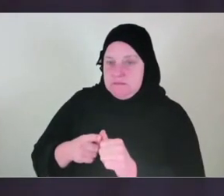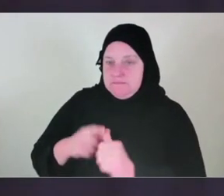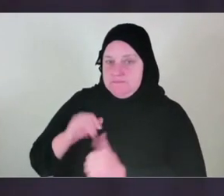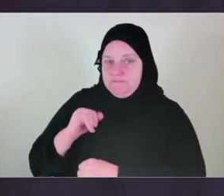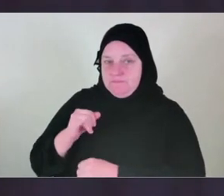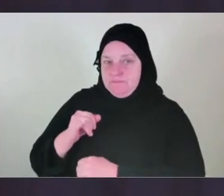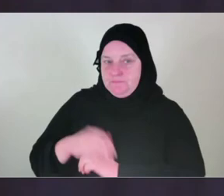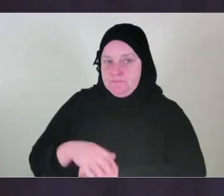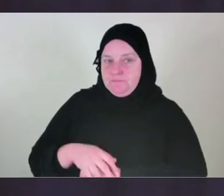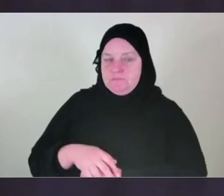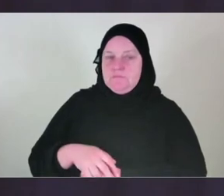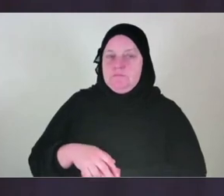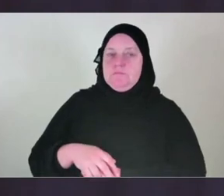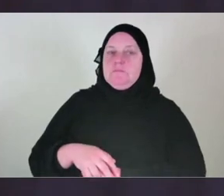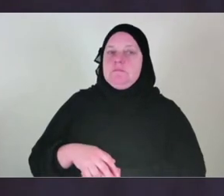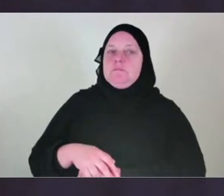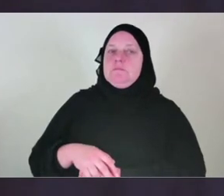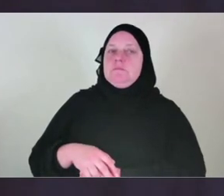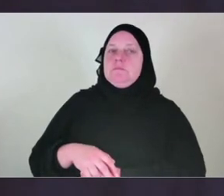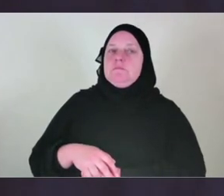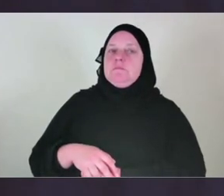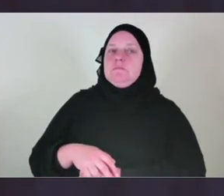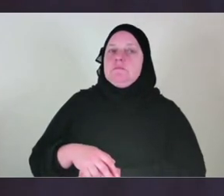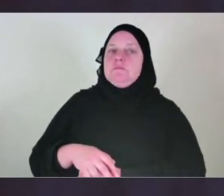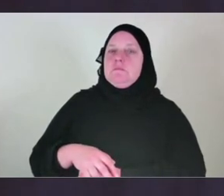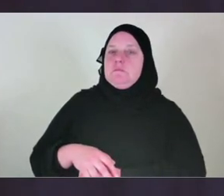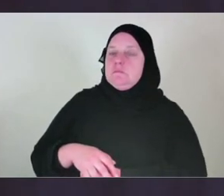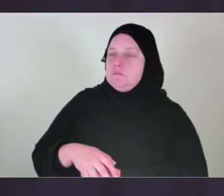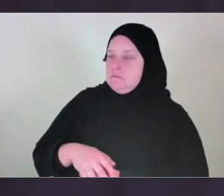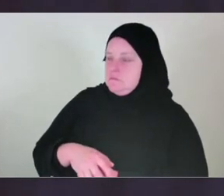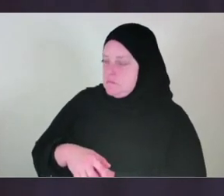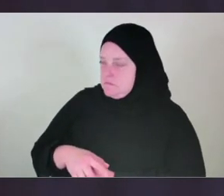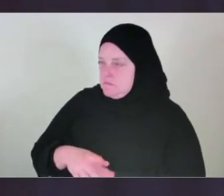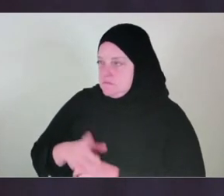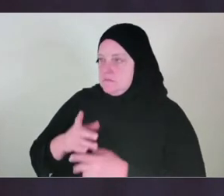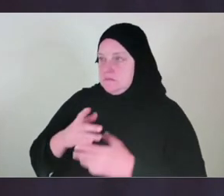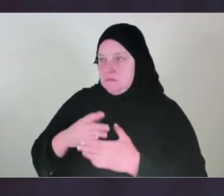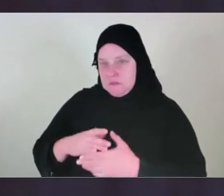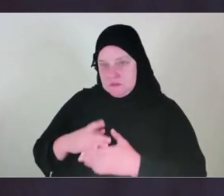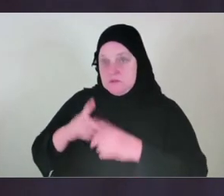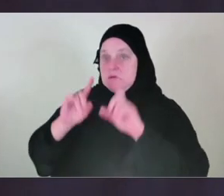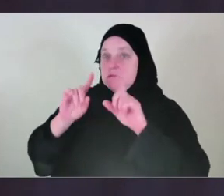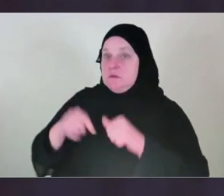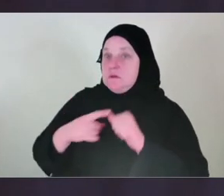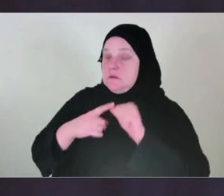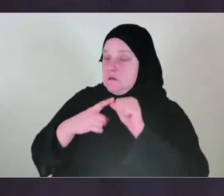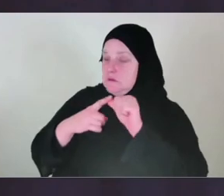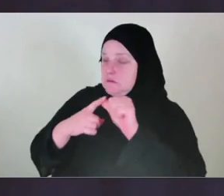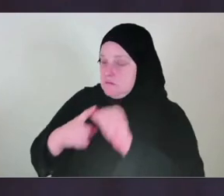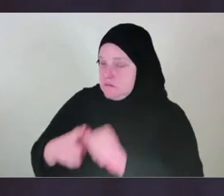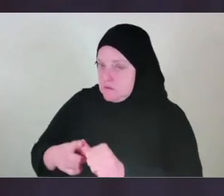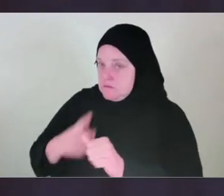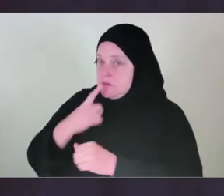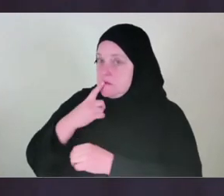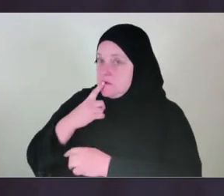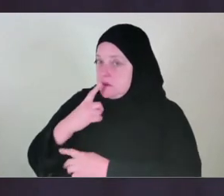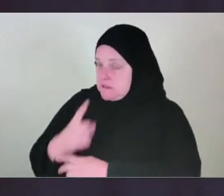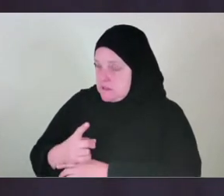begin, disclaimer, I'm not someone that denies the virtue of Abu Bakr. Just to